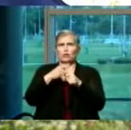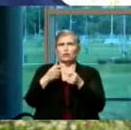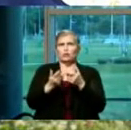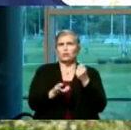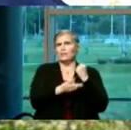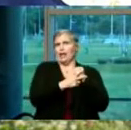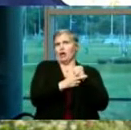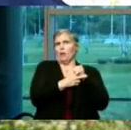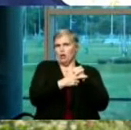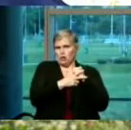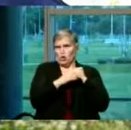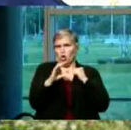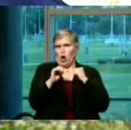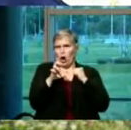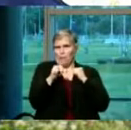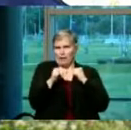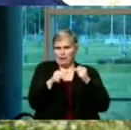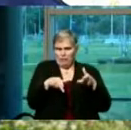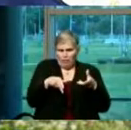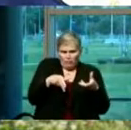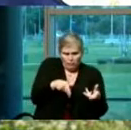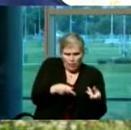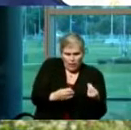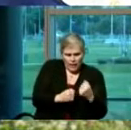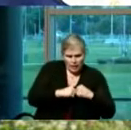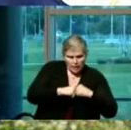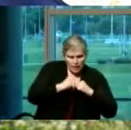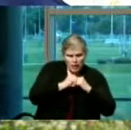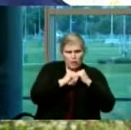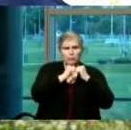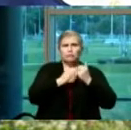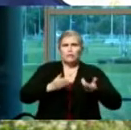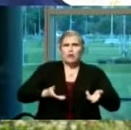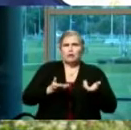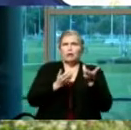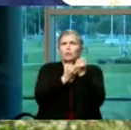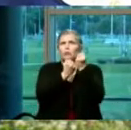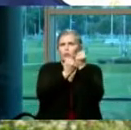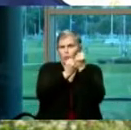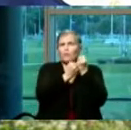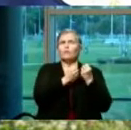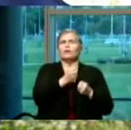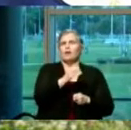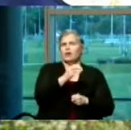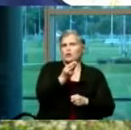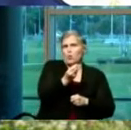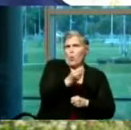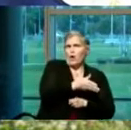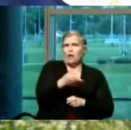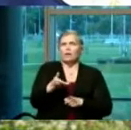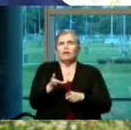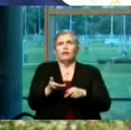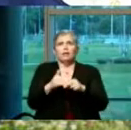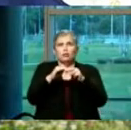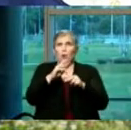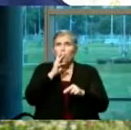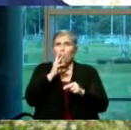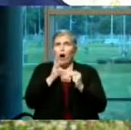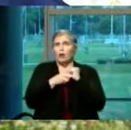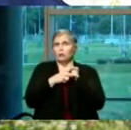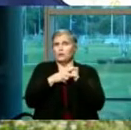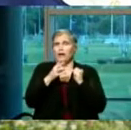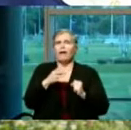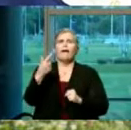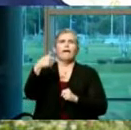that improve soil health, that protect our precious water resources, that help reduce greenhouse gas emissions, and